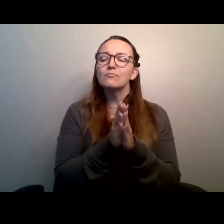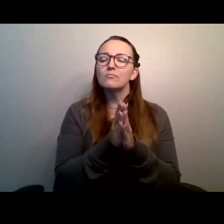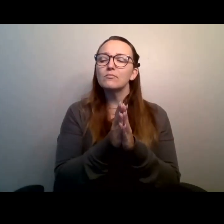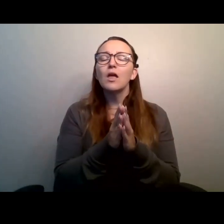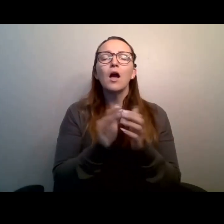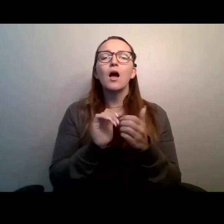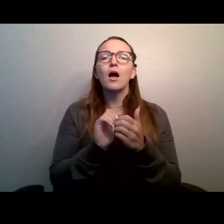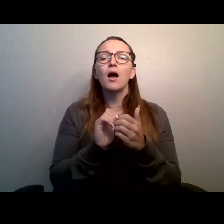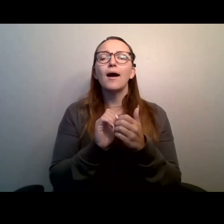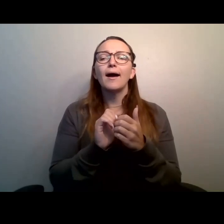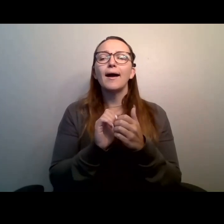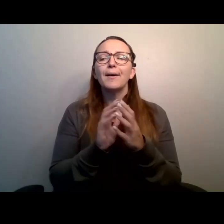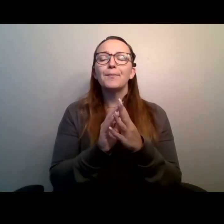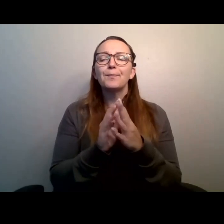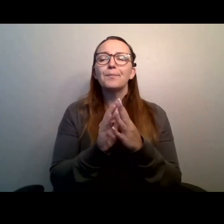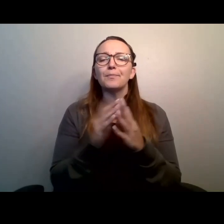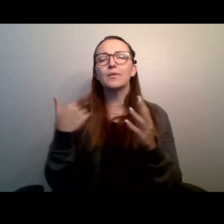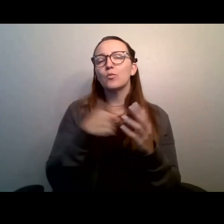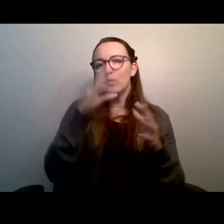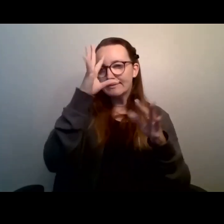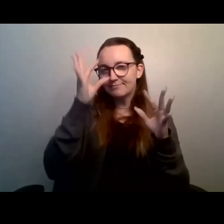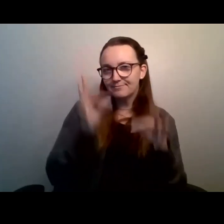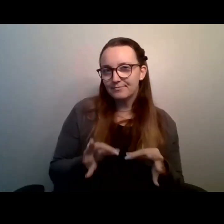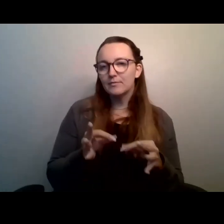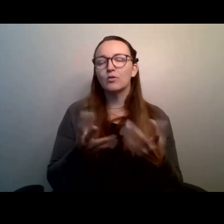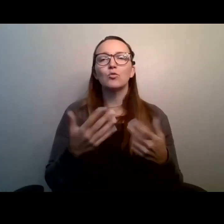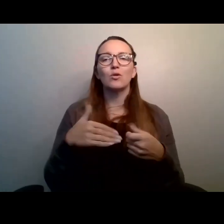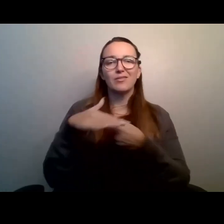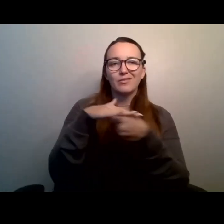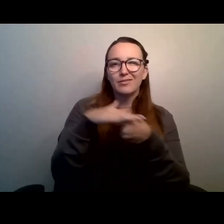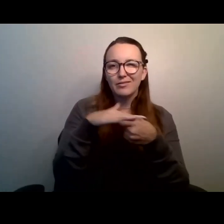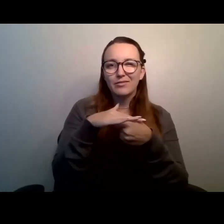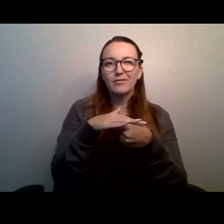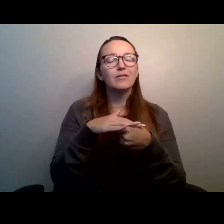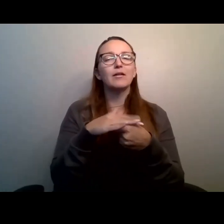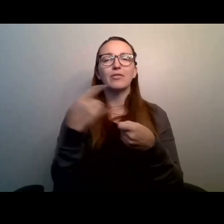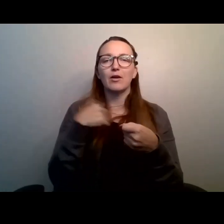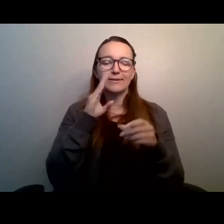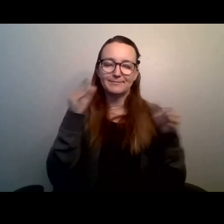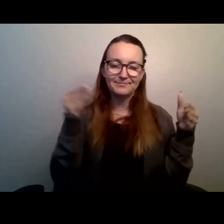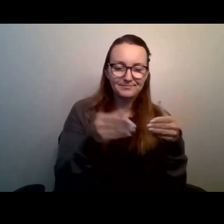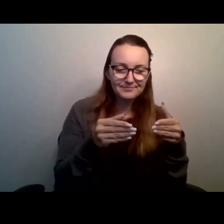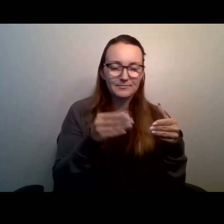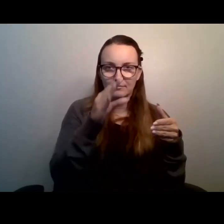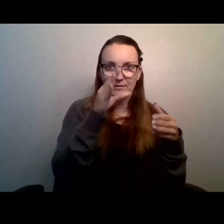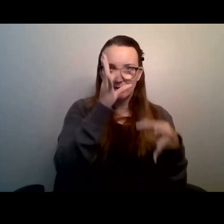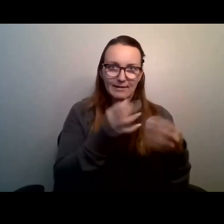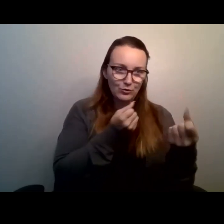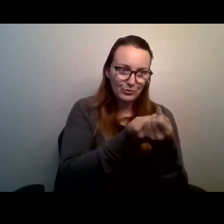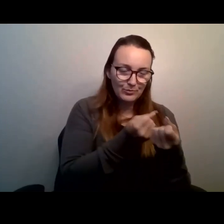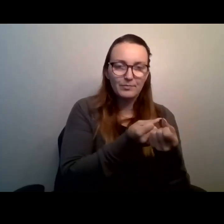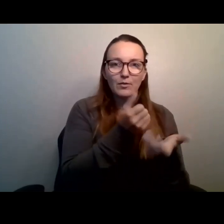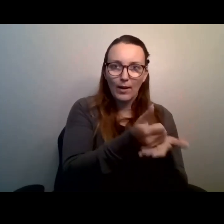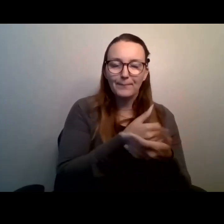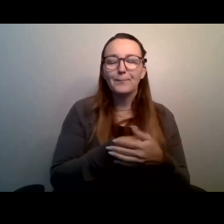determine what area of focus or what patient population should we choose? And there are multiple different ways, things